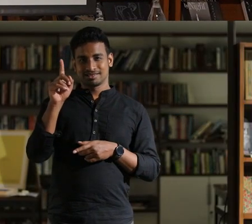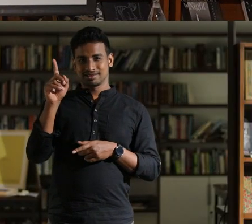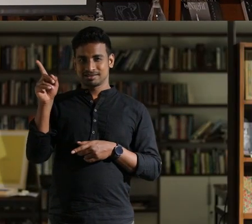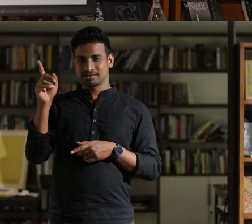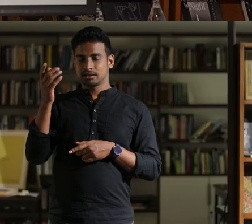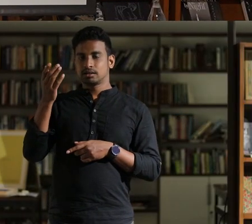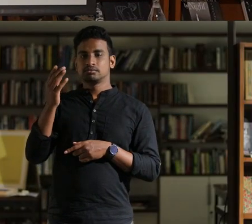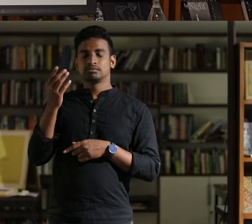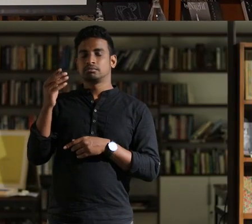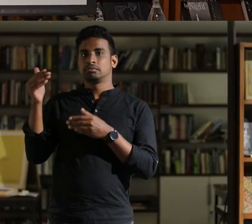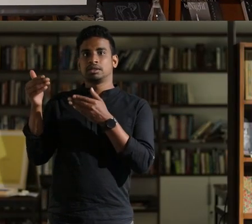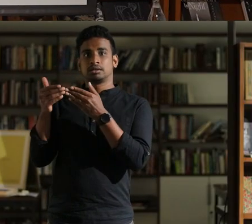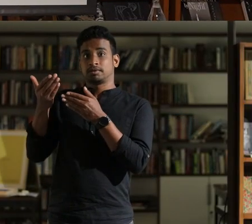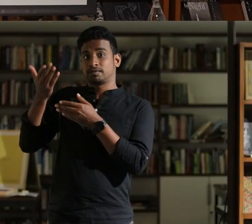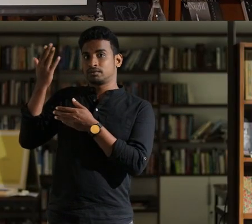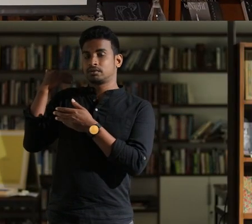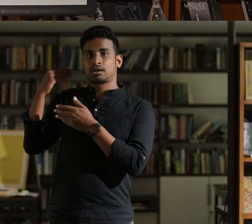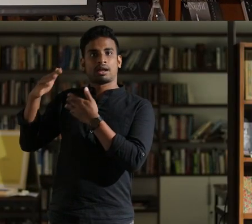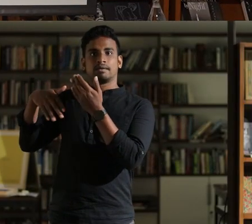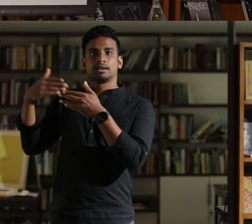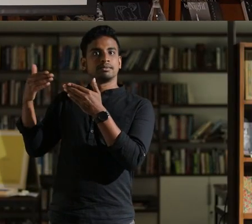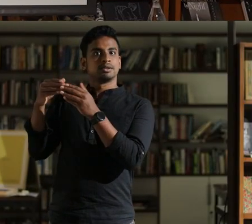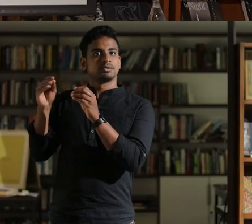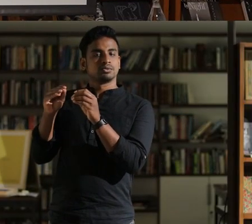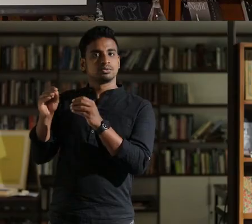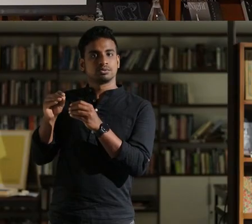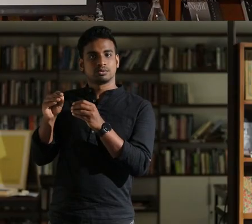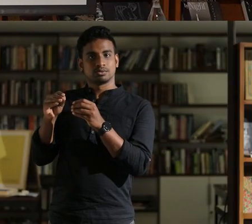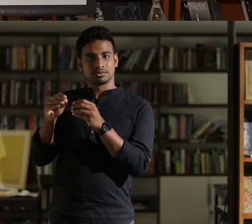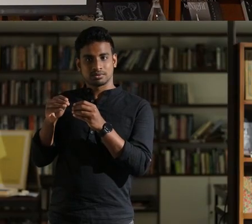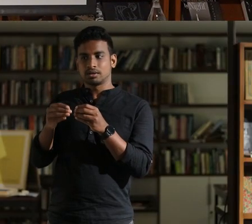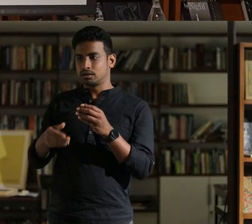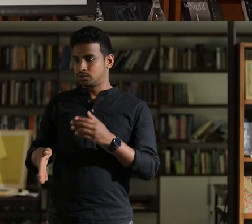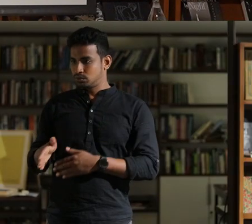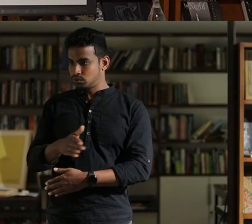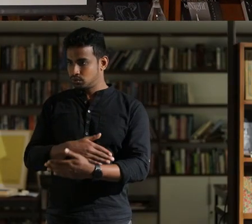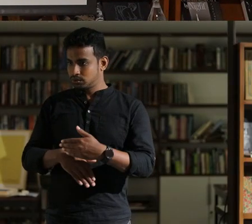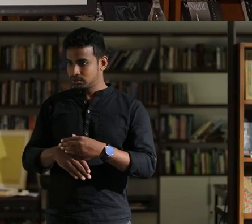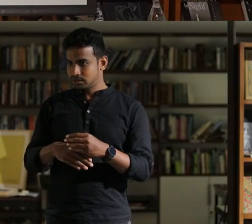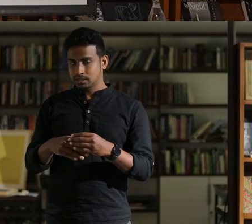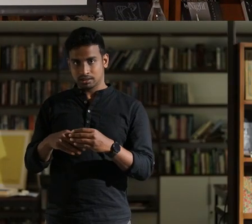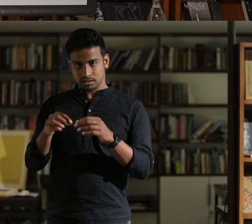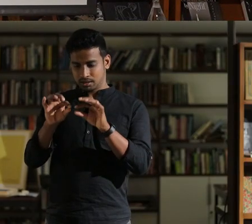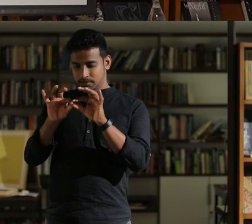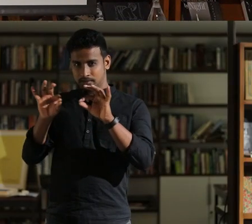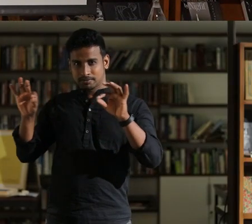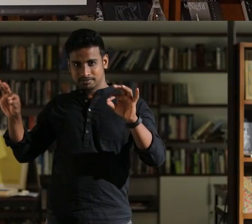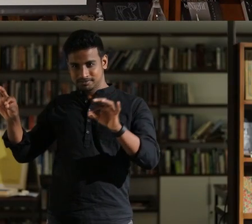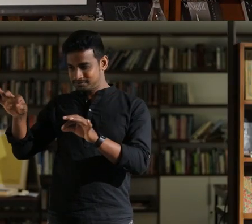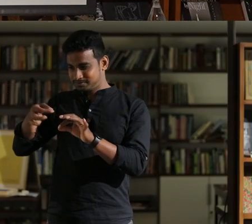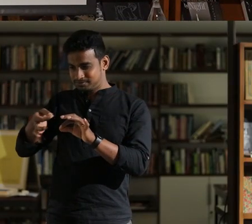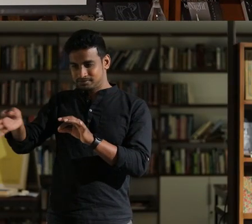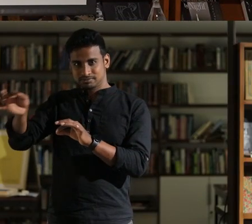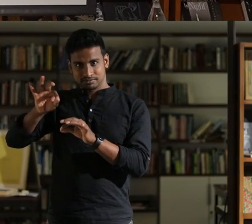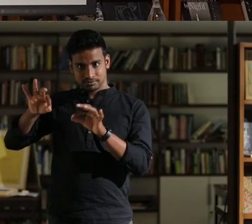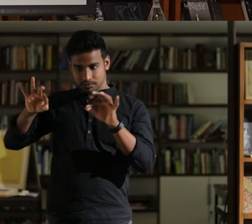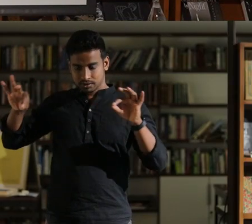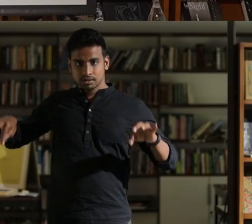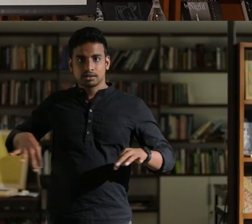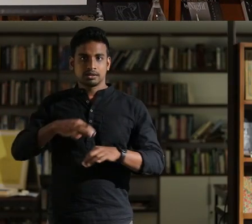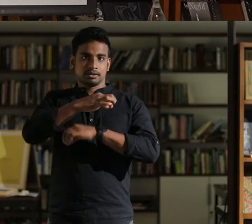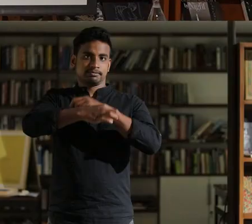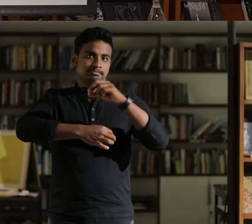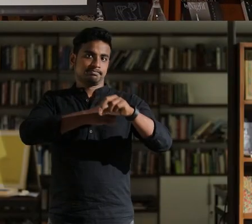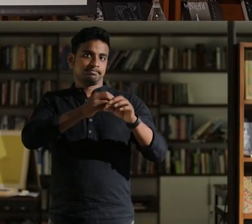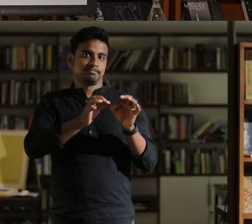met her, that she's made into a kind of wristband. So she's using this, so they're telling the